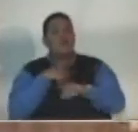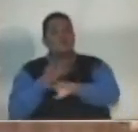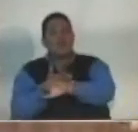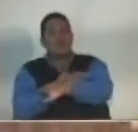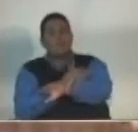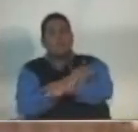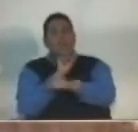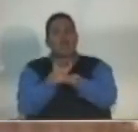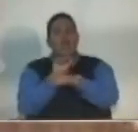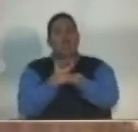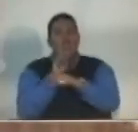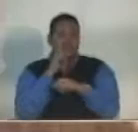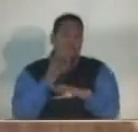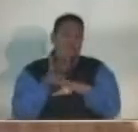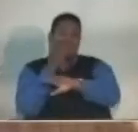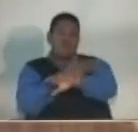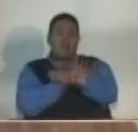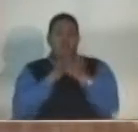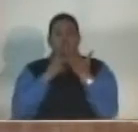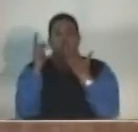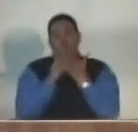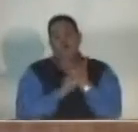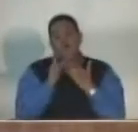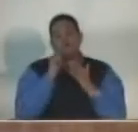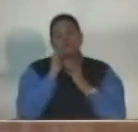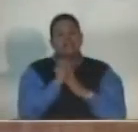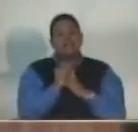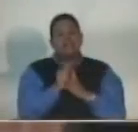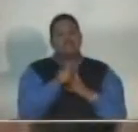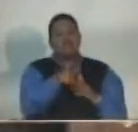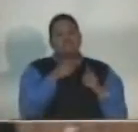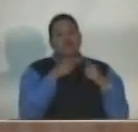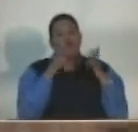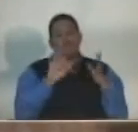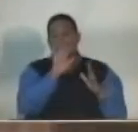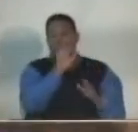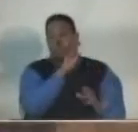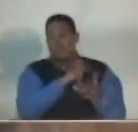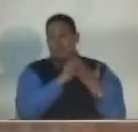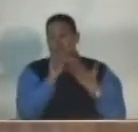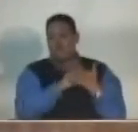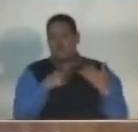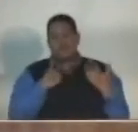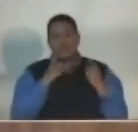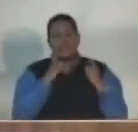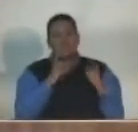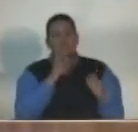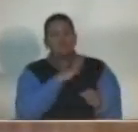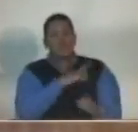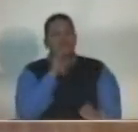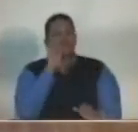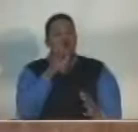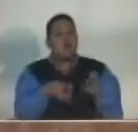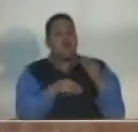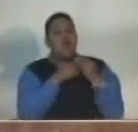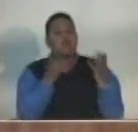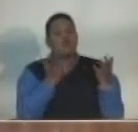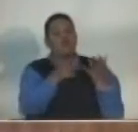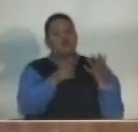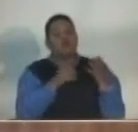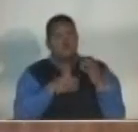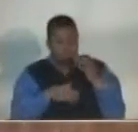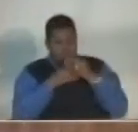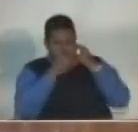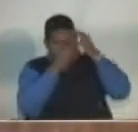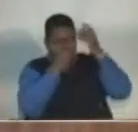Career Advancement Program. Leader of the Opposition, that's your program. We give you credit for starting it. We're adding to what you did